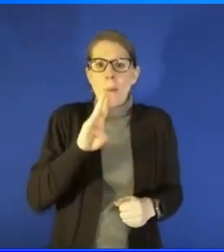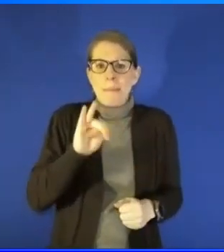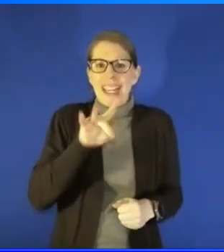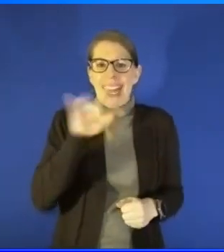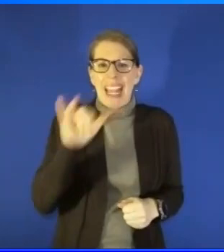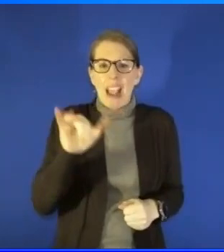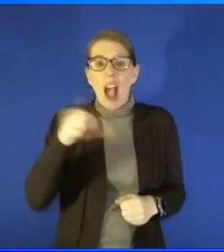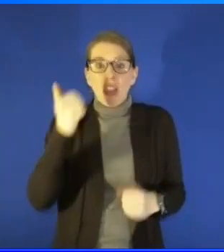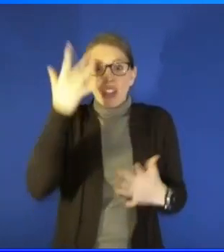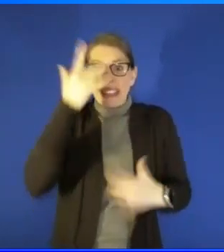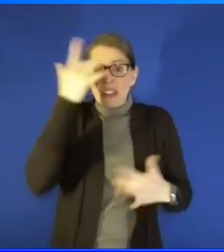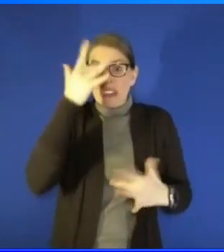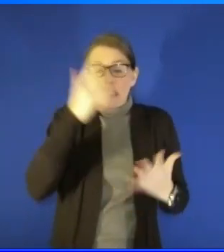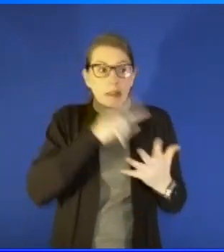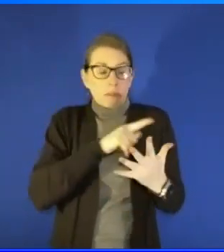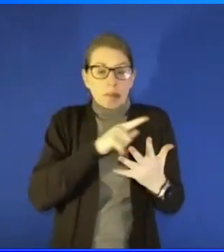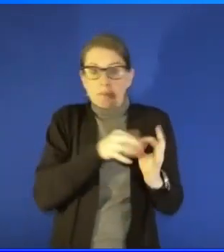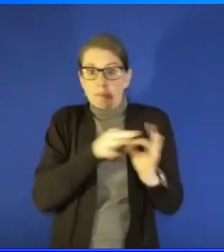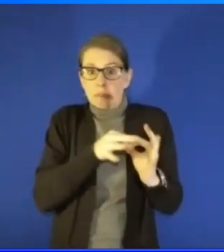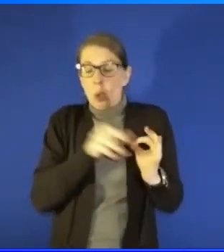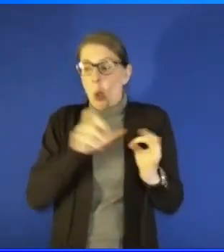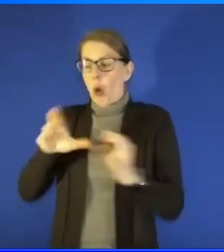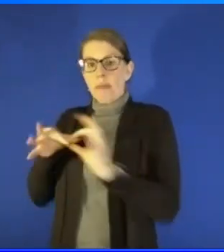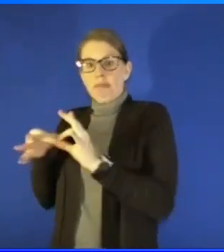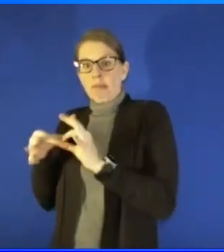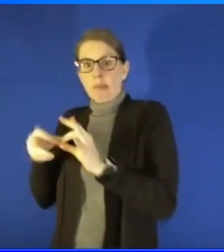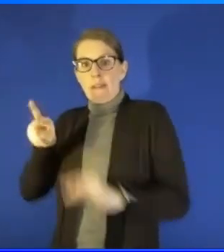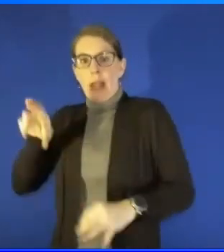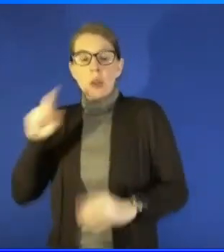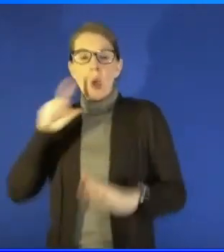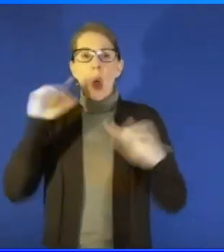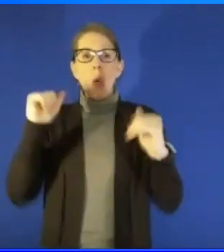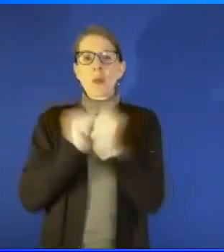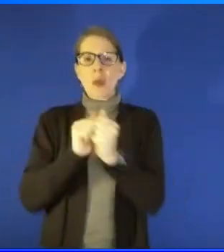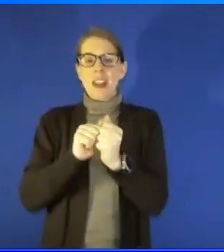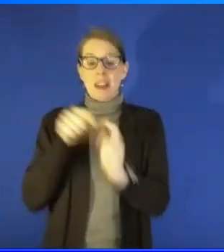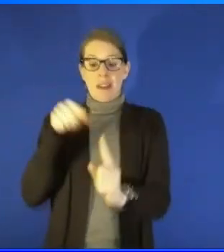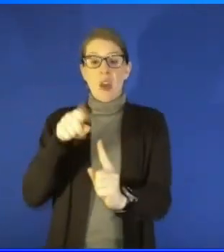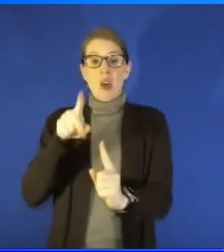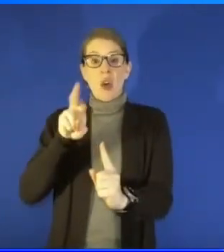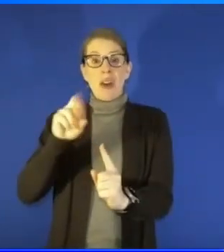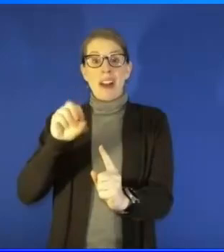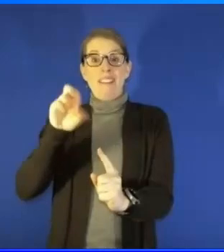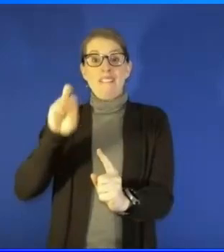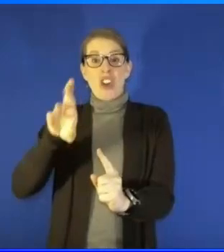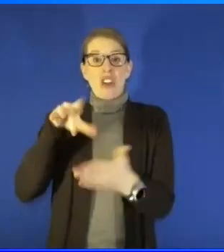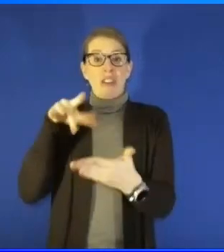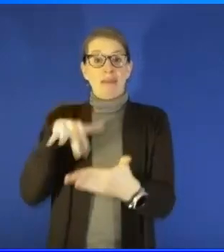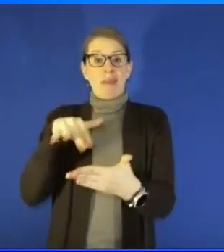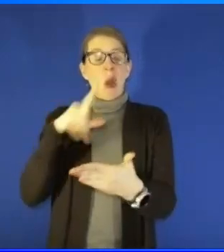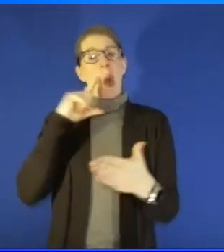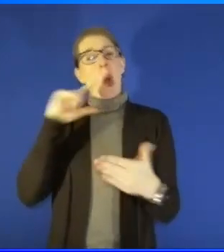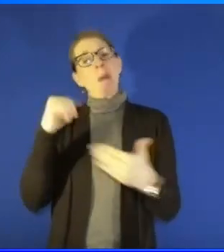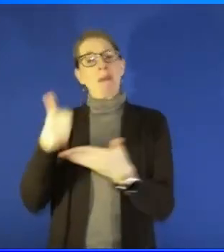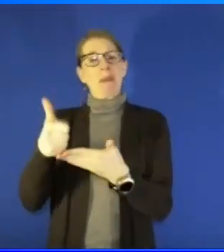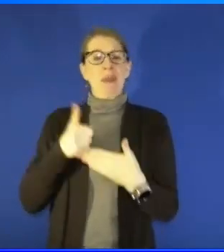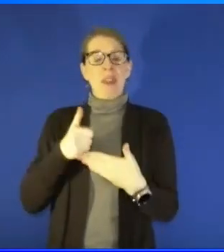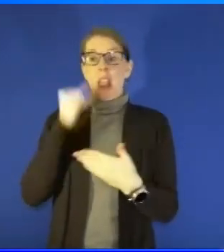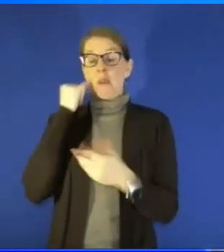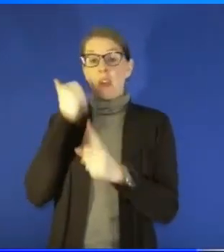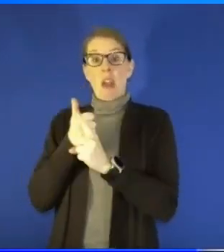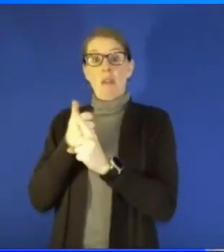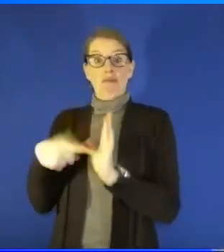so we hope that at the end of the day with Recover, we are going to understand if you present to your doctor